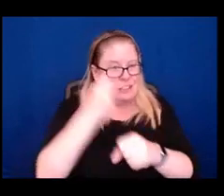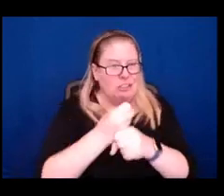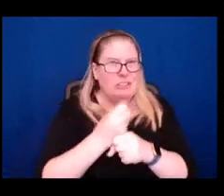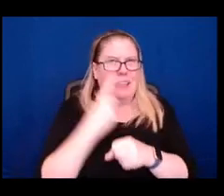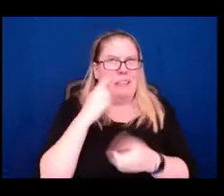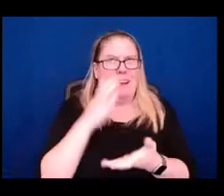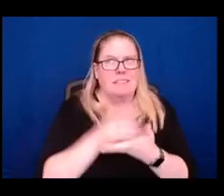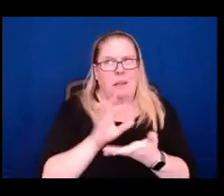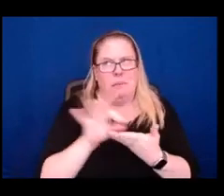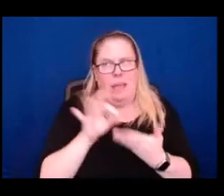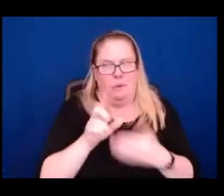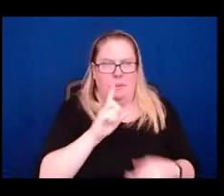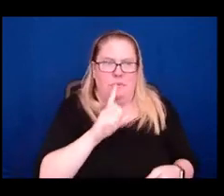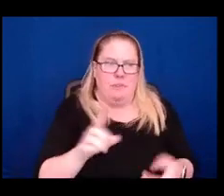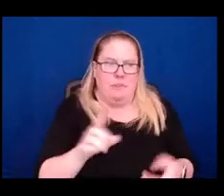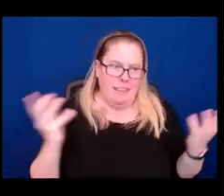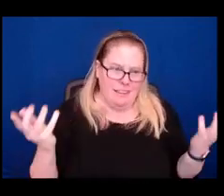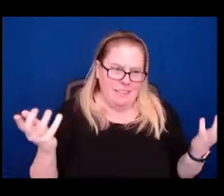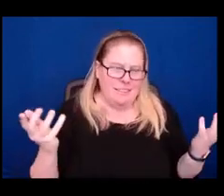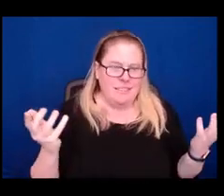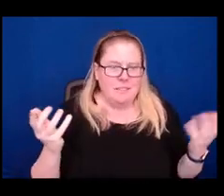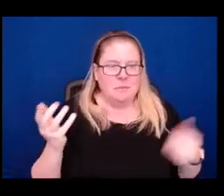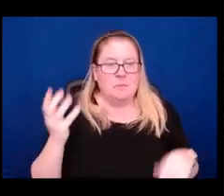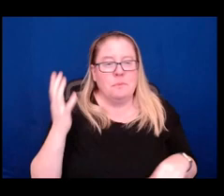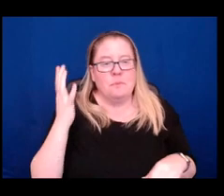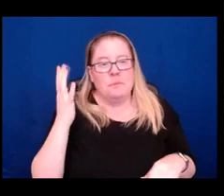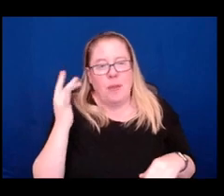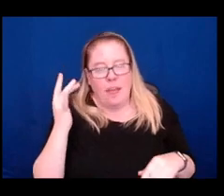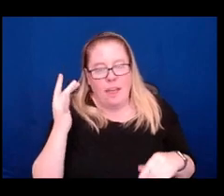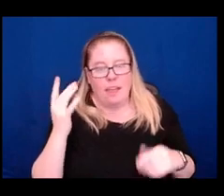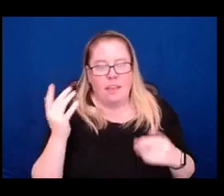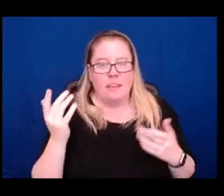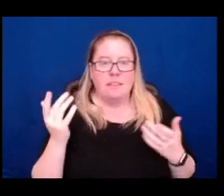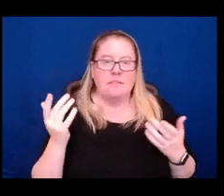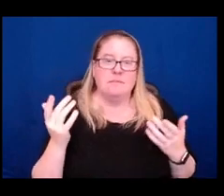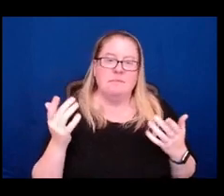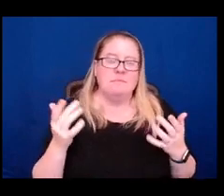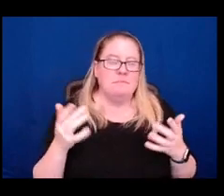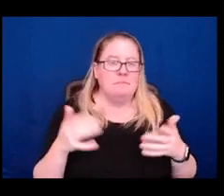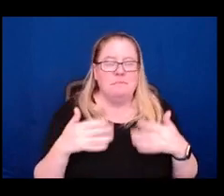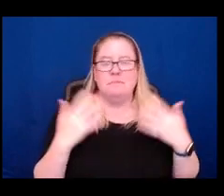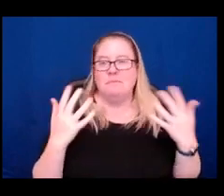years. And I think I stopped counting. Just because, you know,